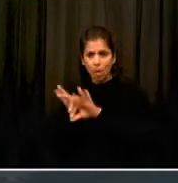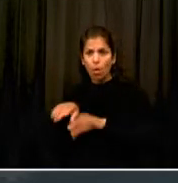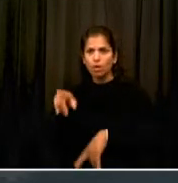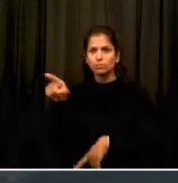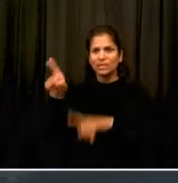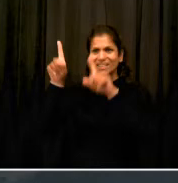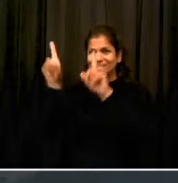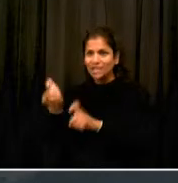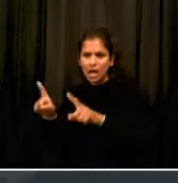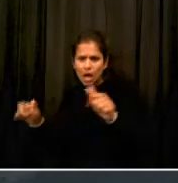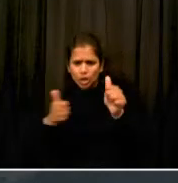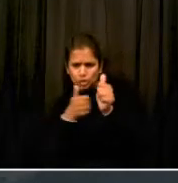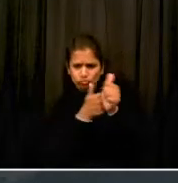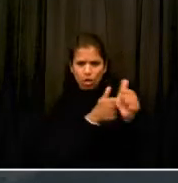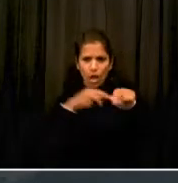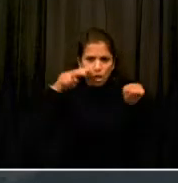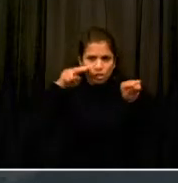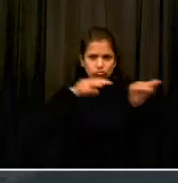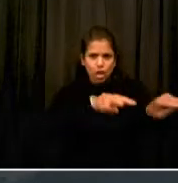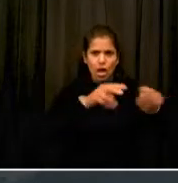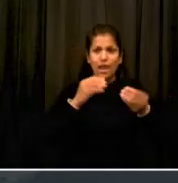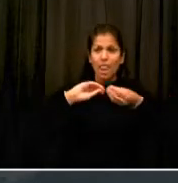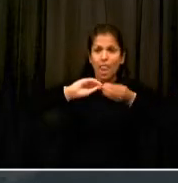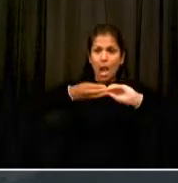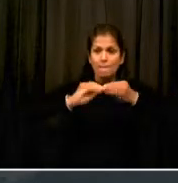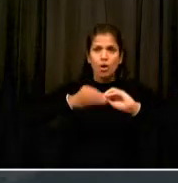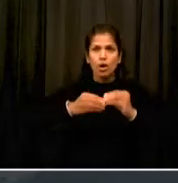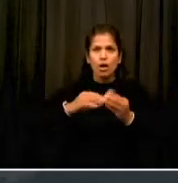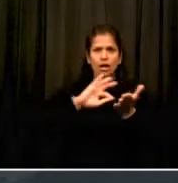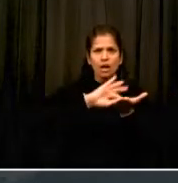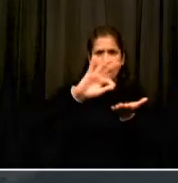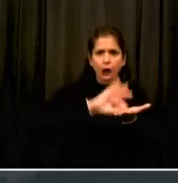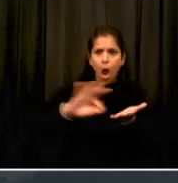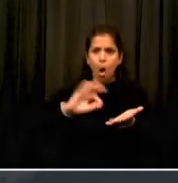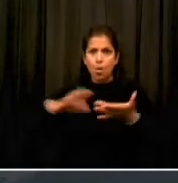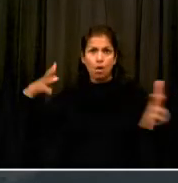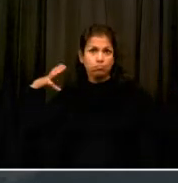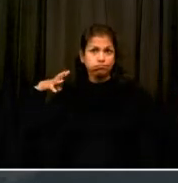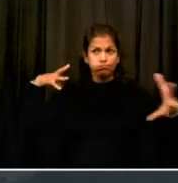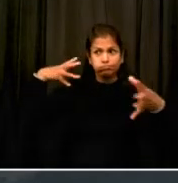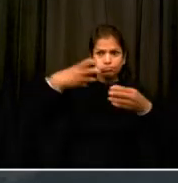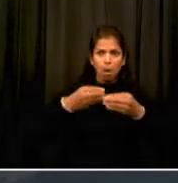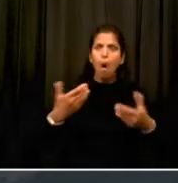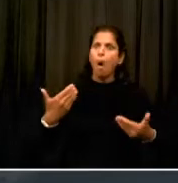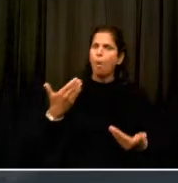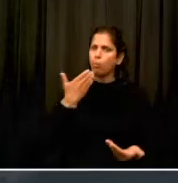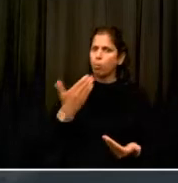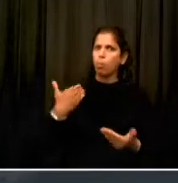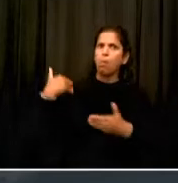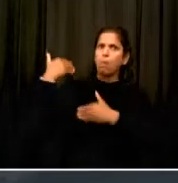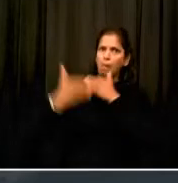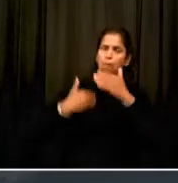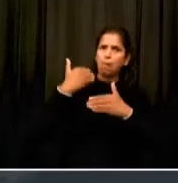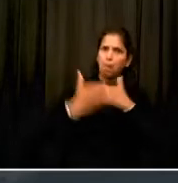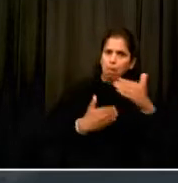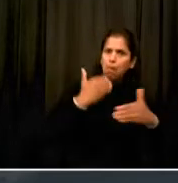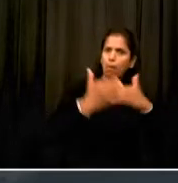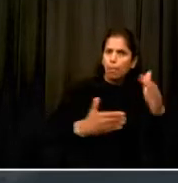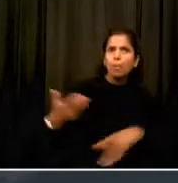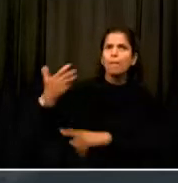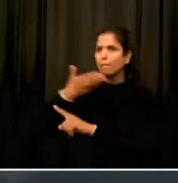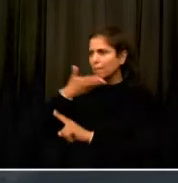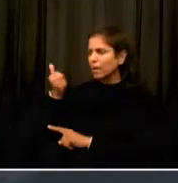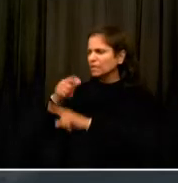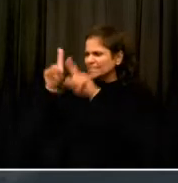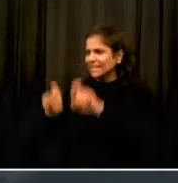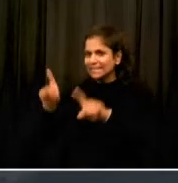it's extraordinary what is happening as a result of having that ability to confront the disease when you see it pop up, to